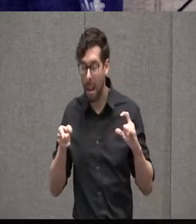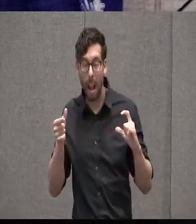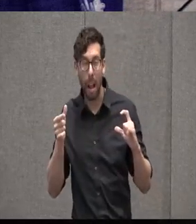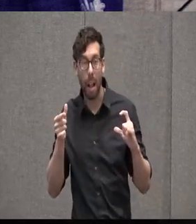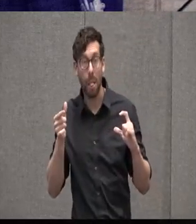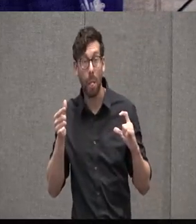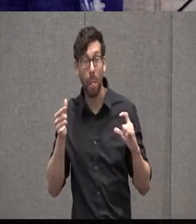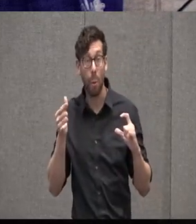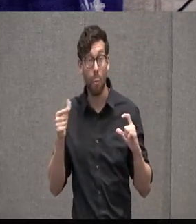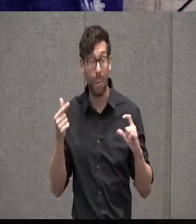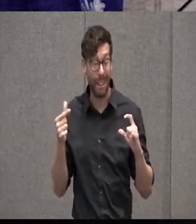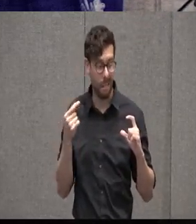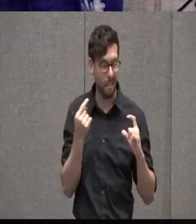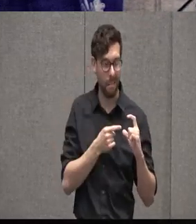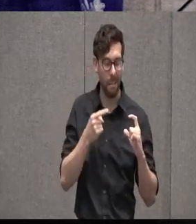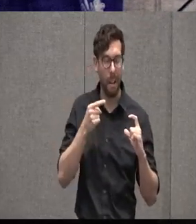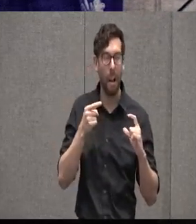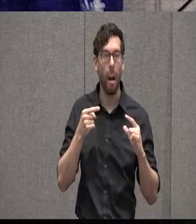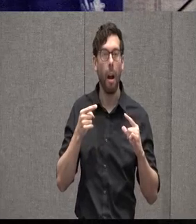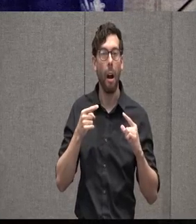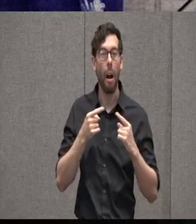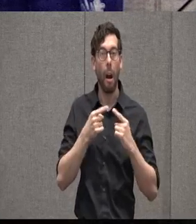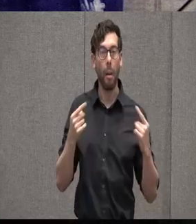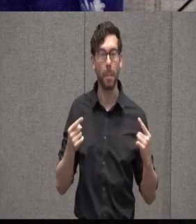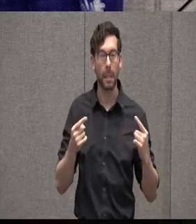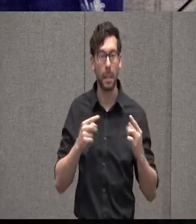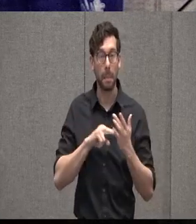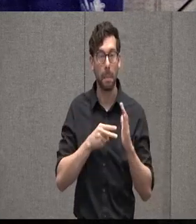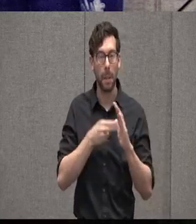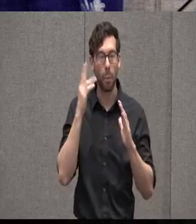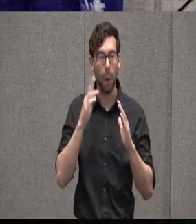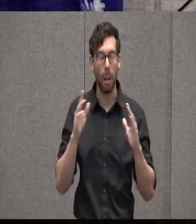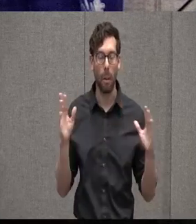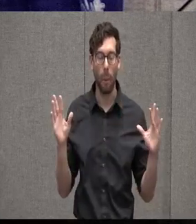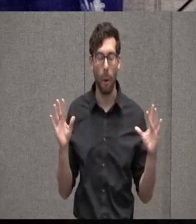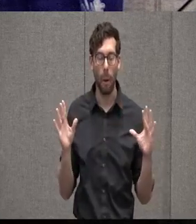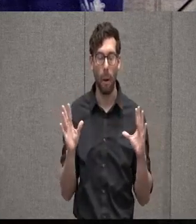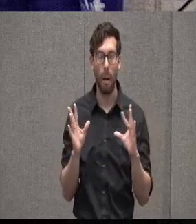are opposite and will attract and pull towards each other.